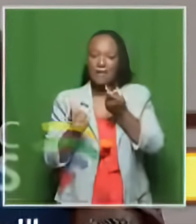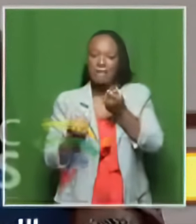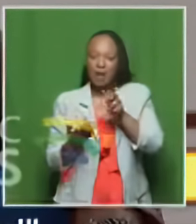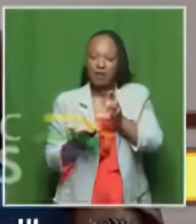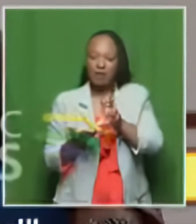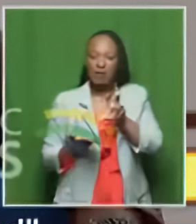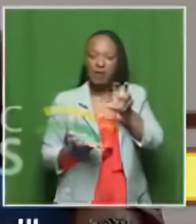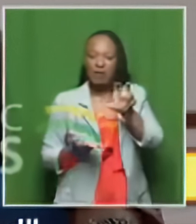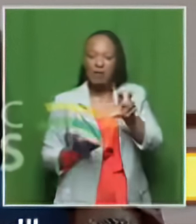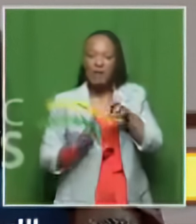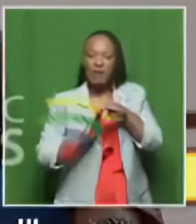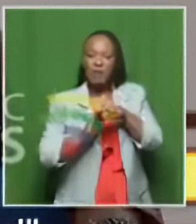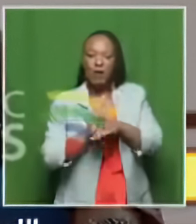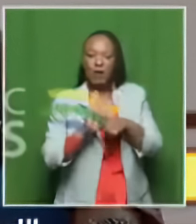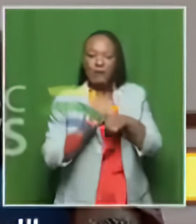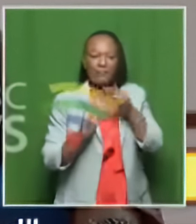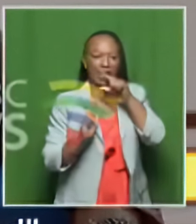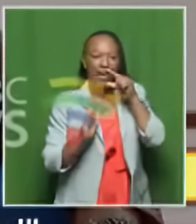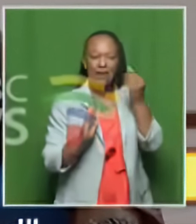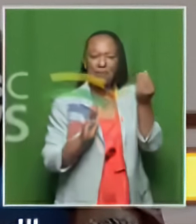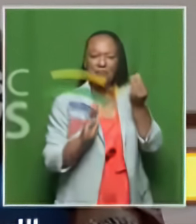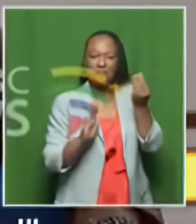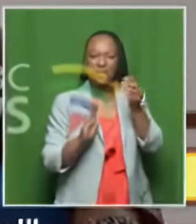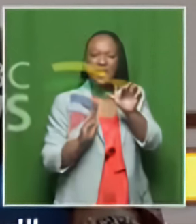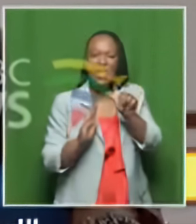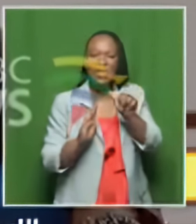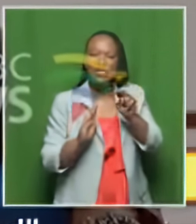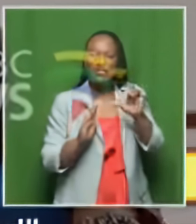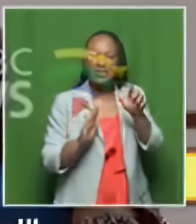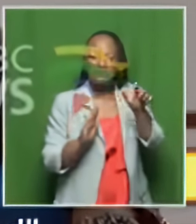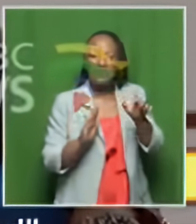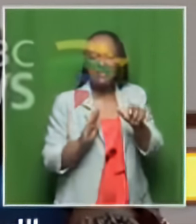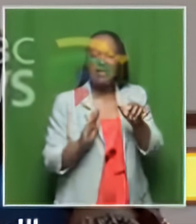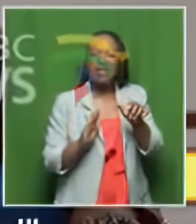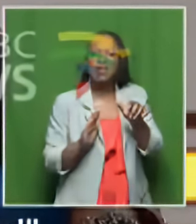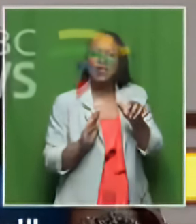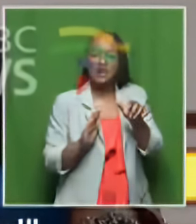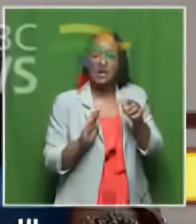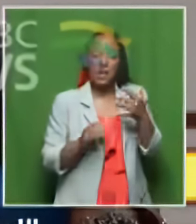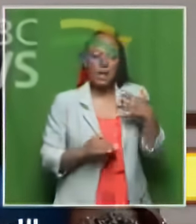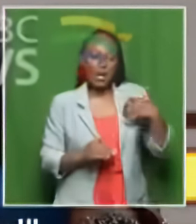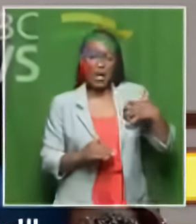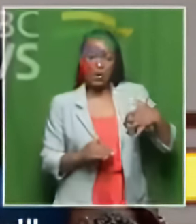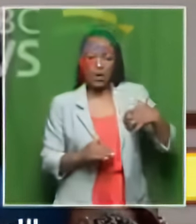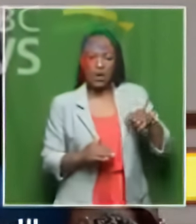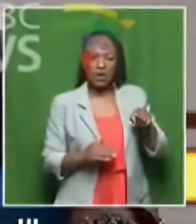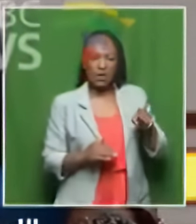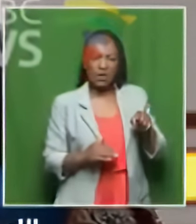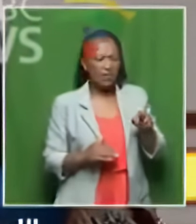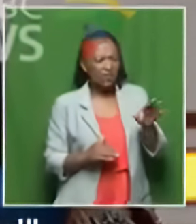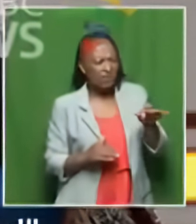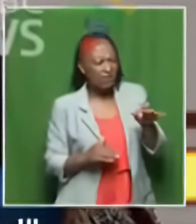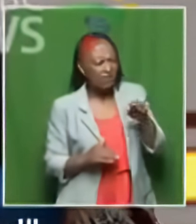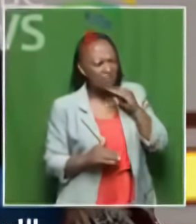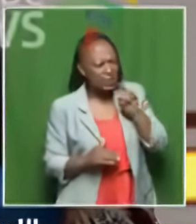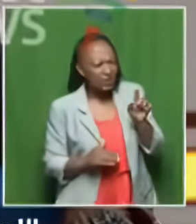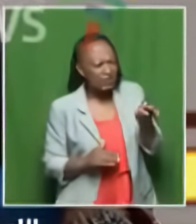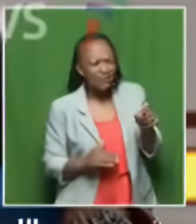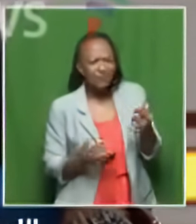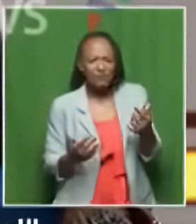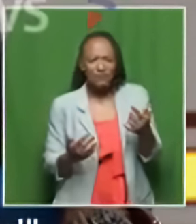some program. They named it after an ANC stalwart in Ekurhuleni. Put money into that thing. So I asked, what does that mean? It